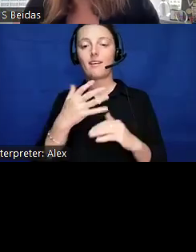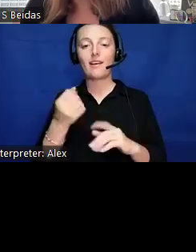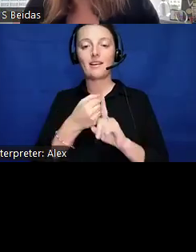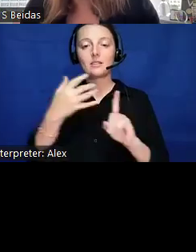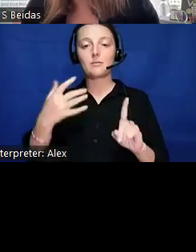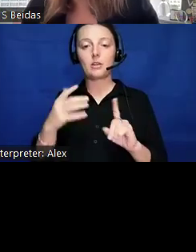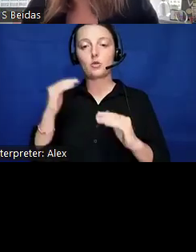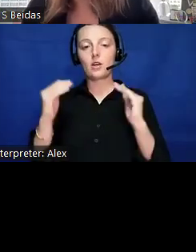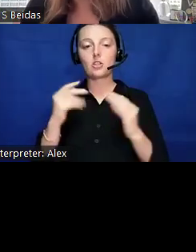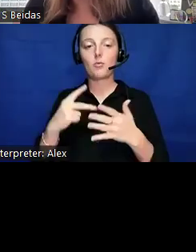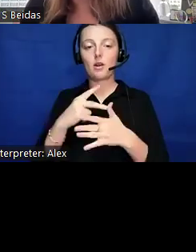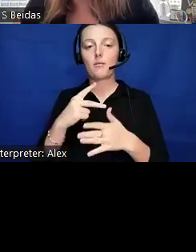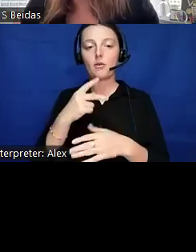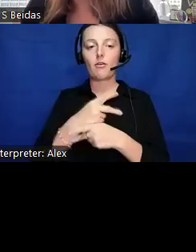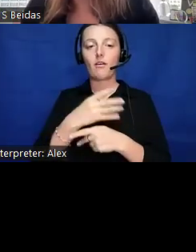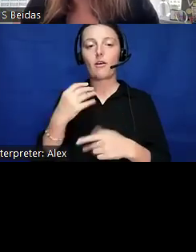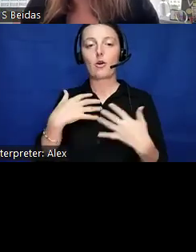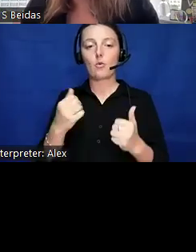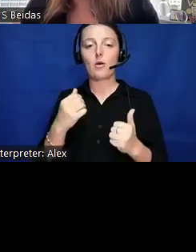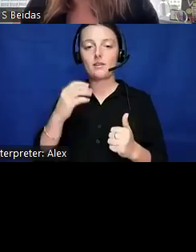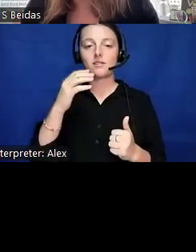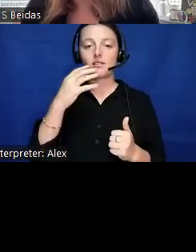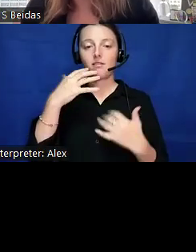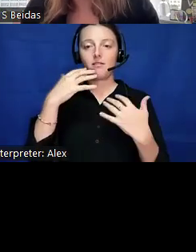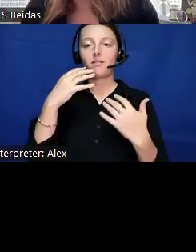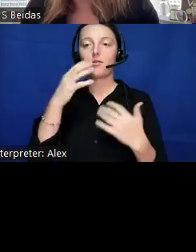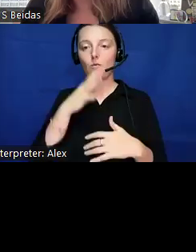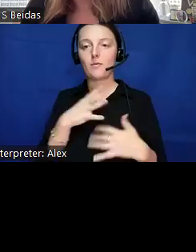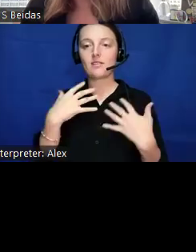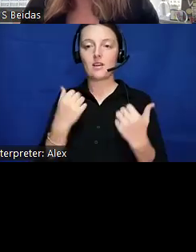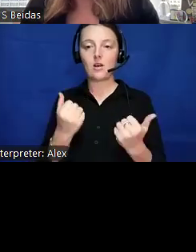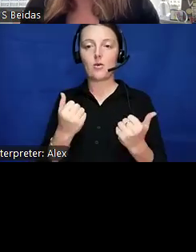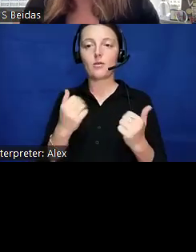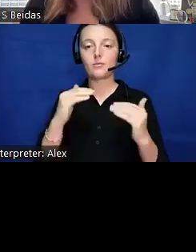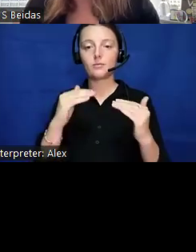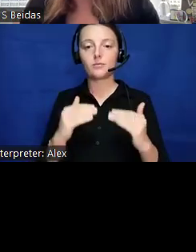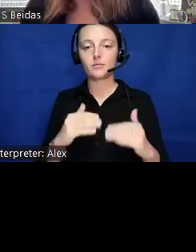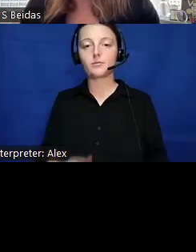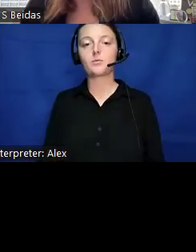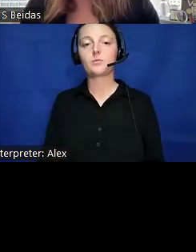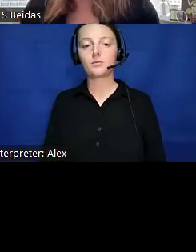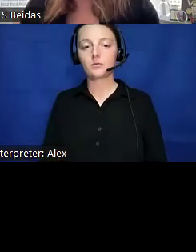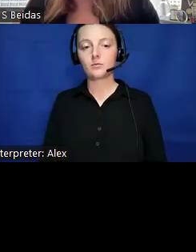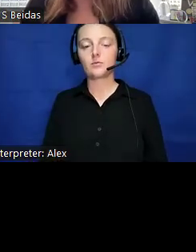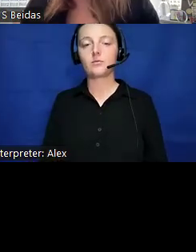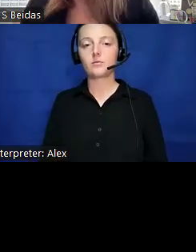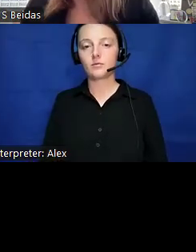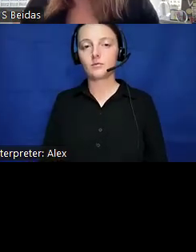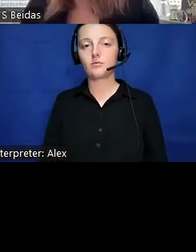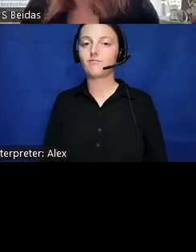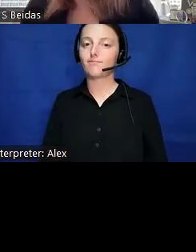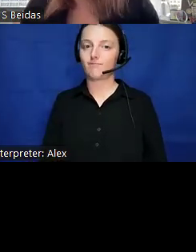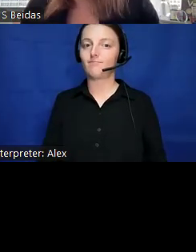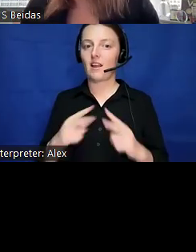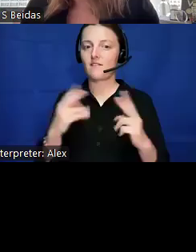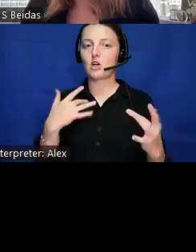in the health systems that we worked with in the original trial at Henry Ford in Michigan and Kaiser Permanente, Colorado. So really excited